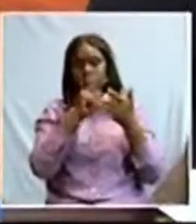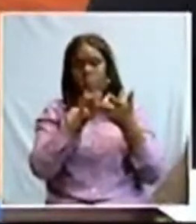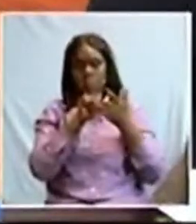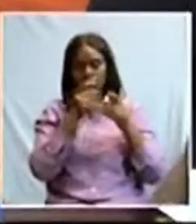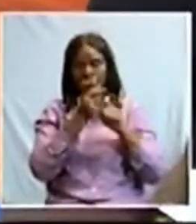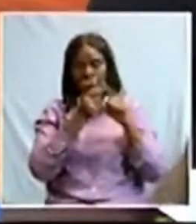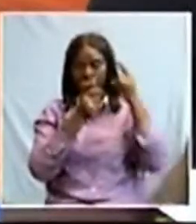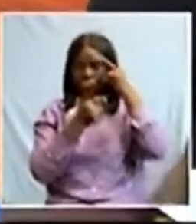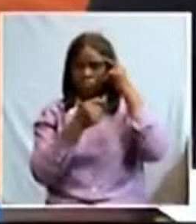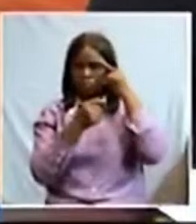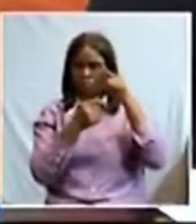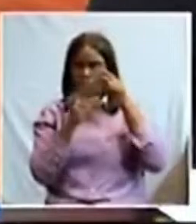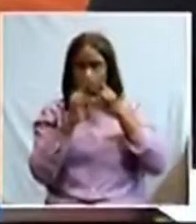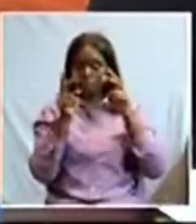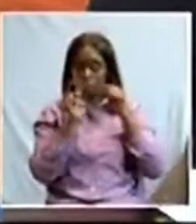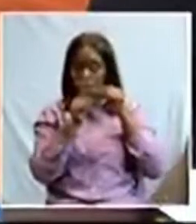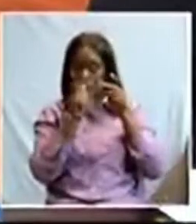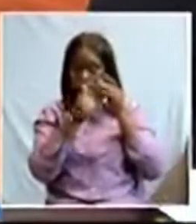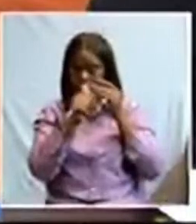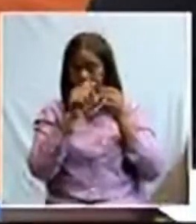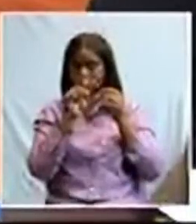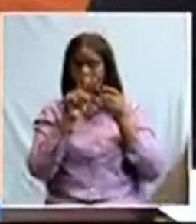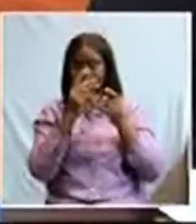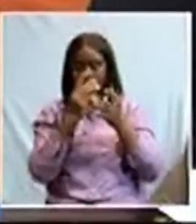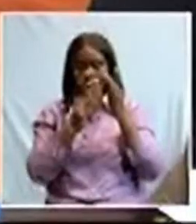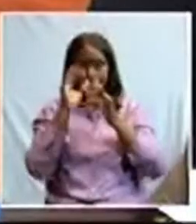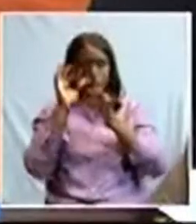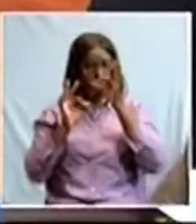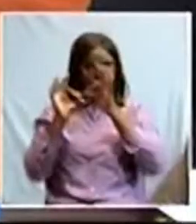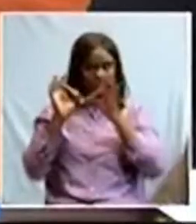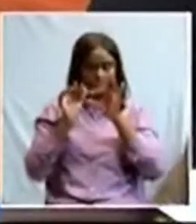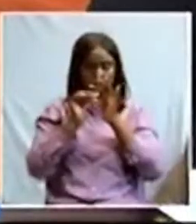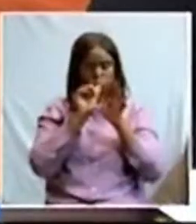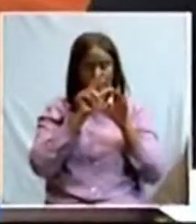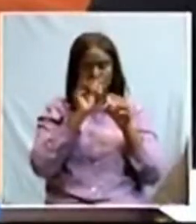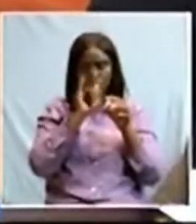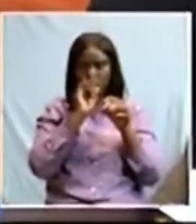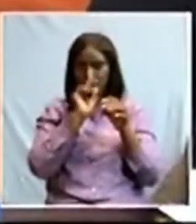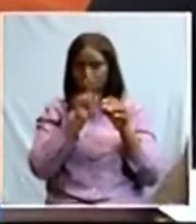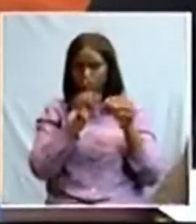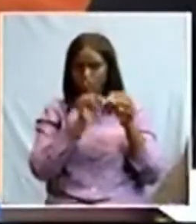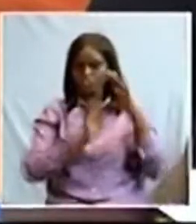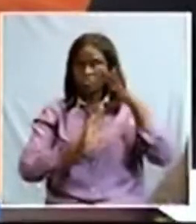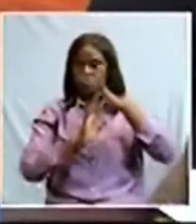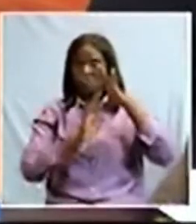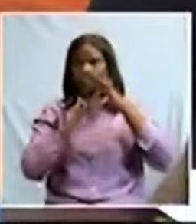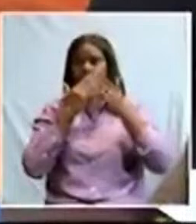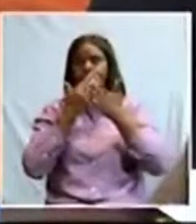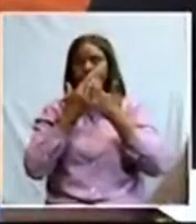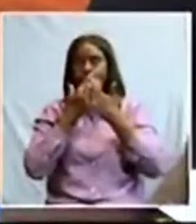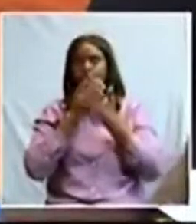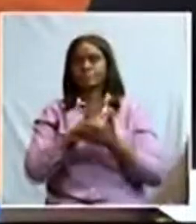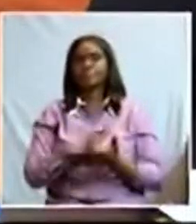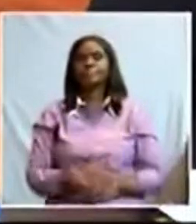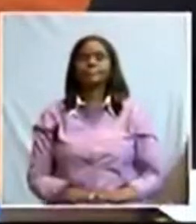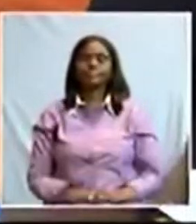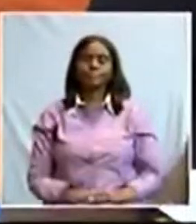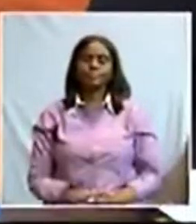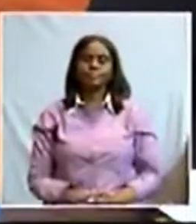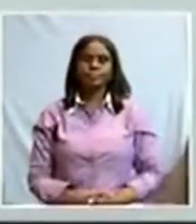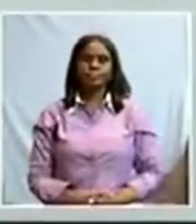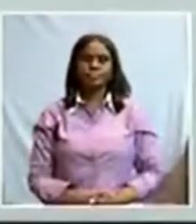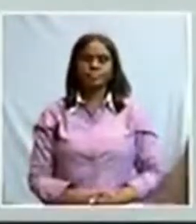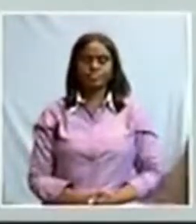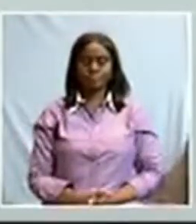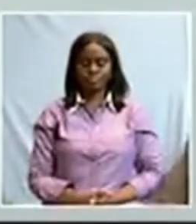government. So that there need to be some modifications on that. Definitely the intentions are very good. Before you come in,